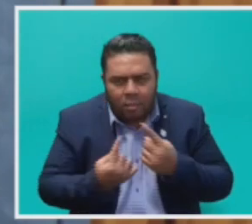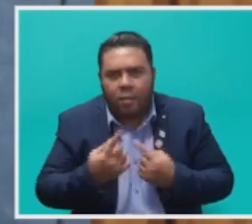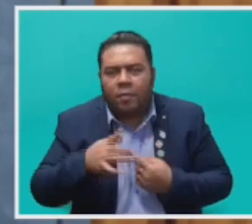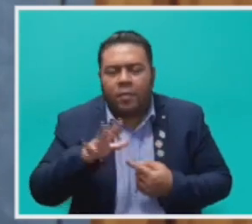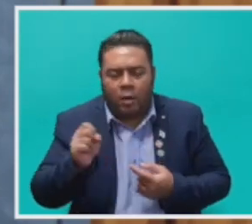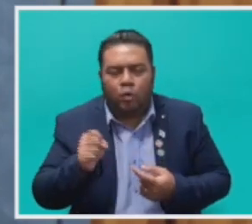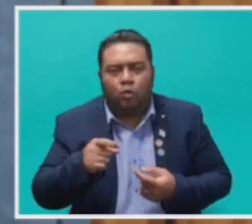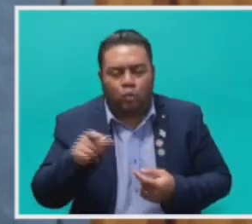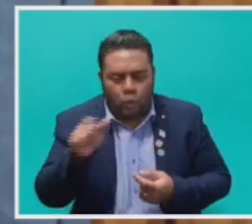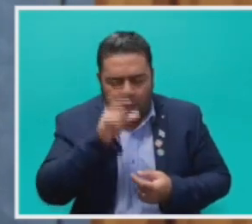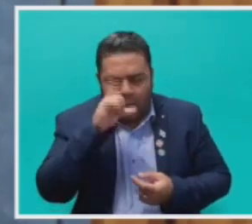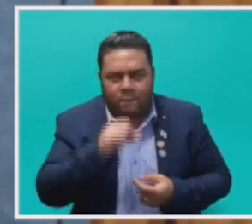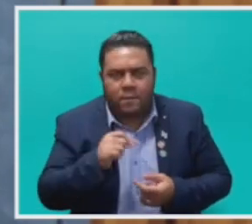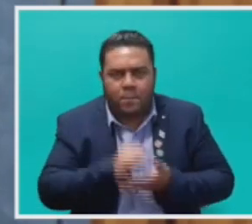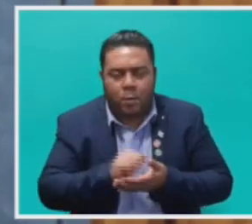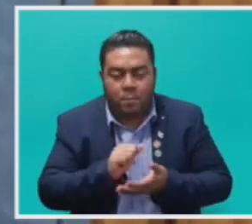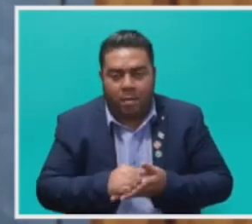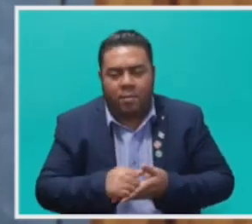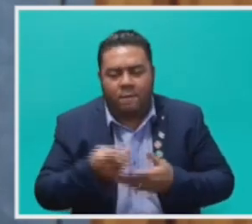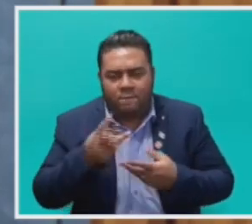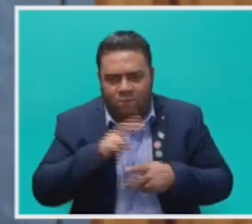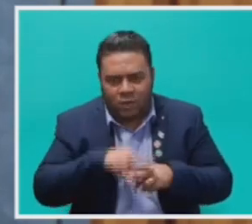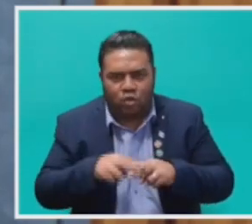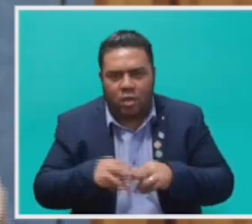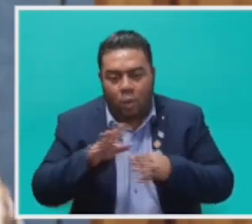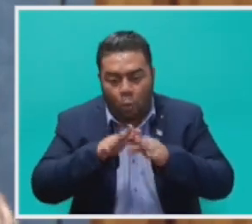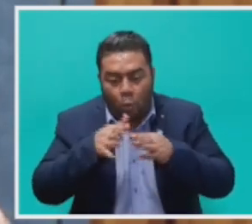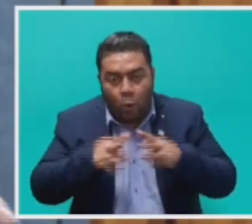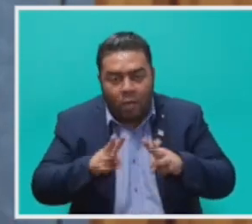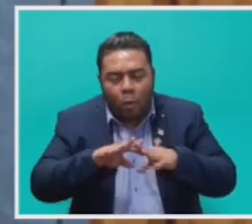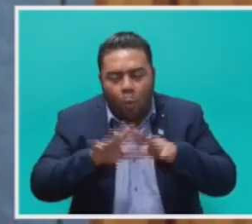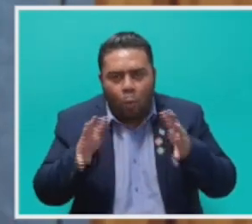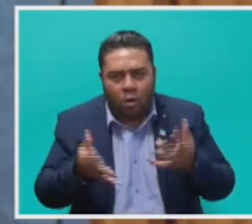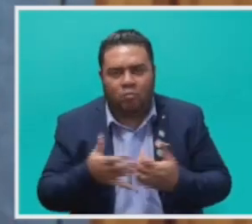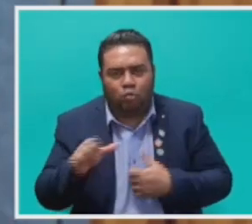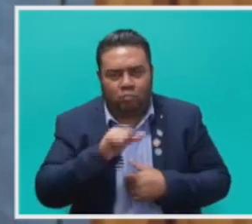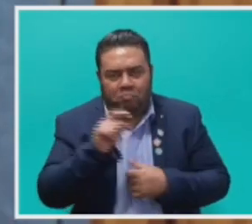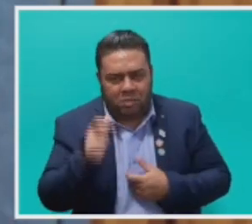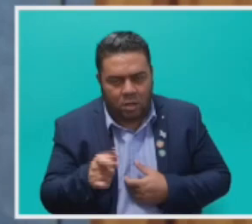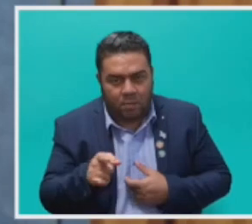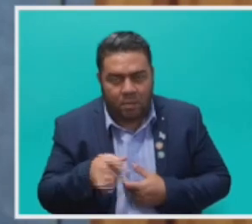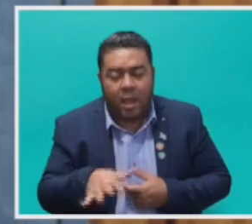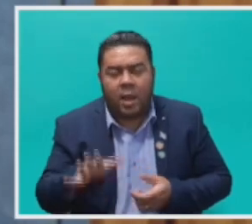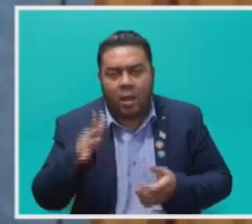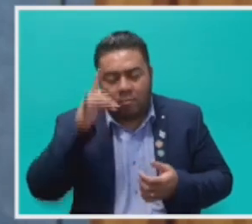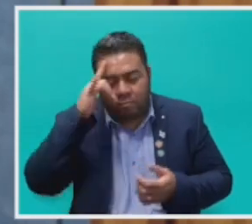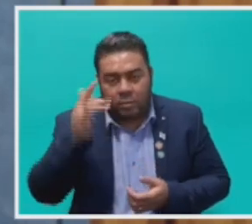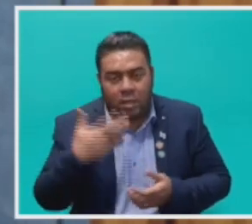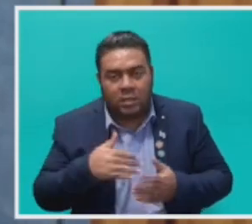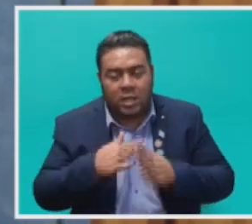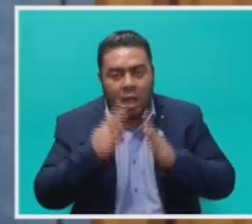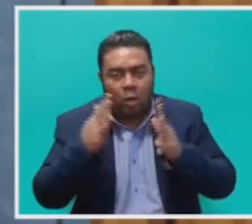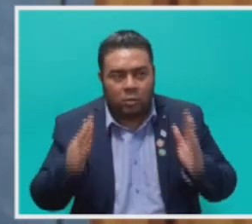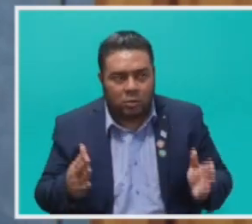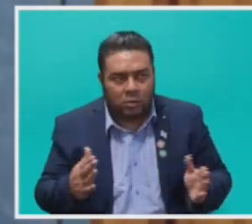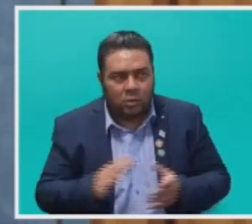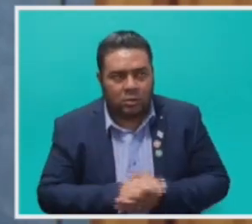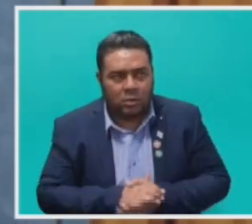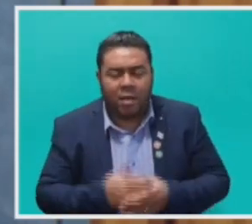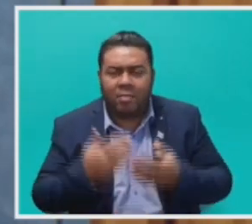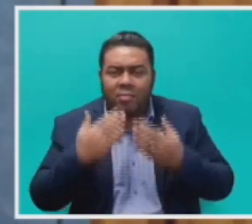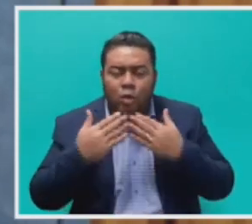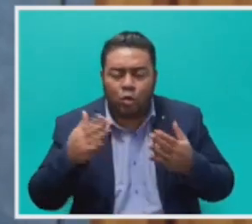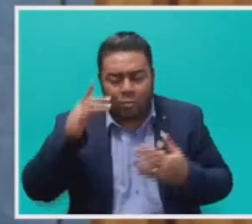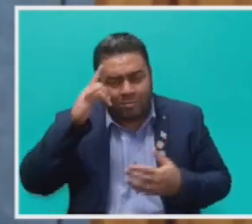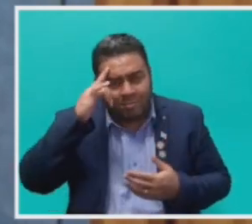way the world should be. We owe it to our future generations, Mr. Speaker, and I commend the motion to this august House. Thank you,